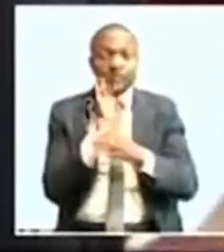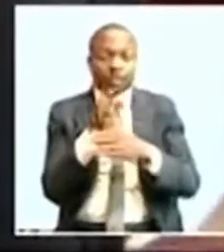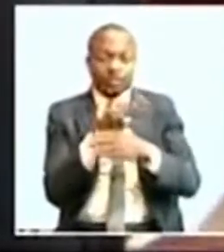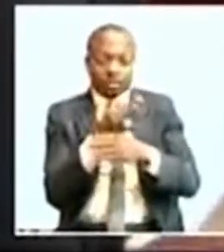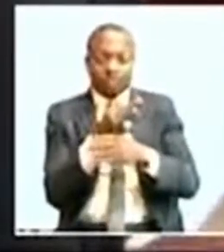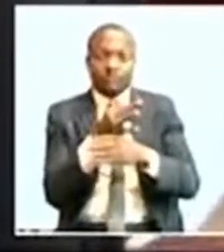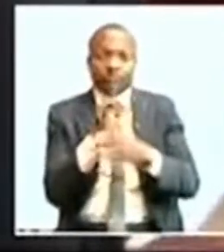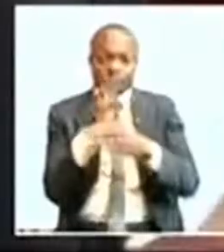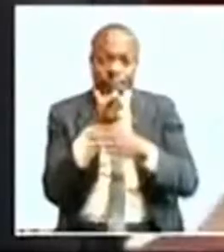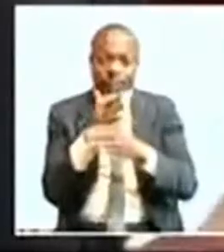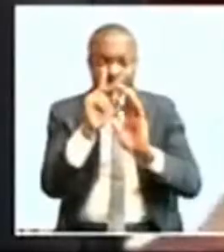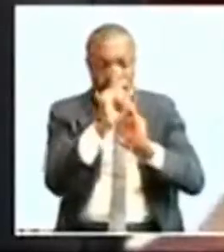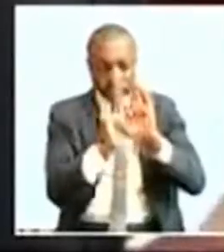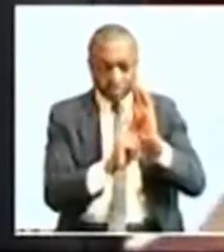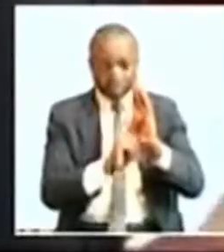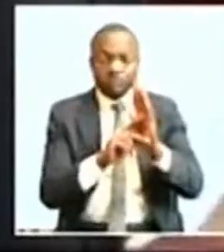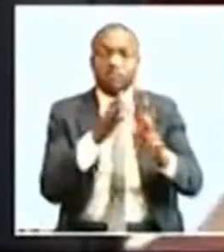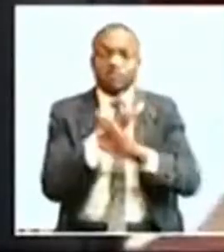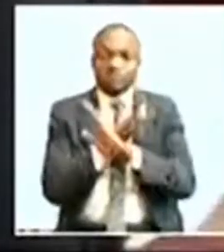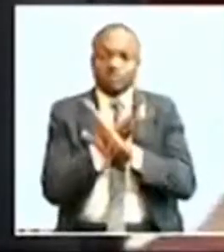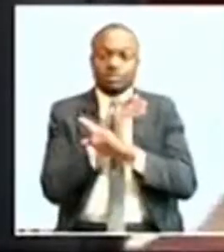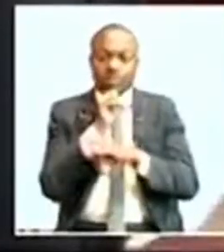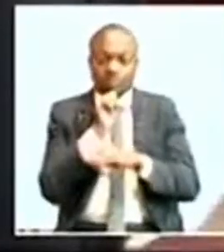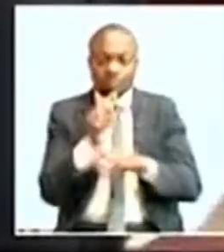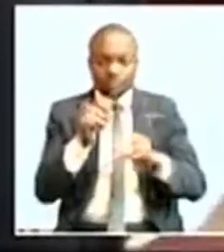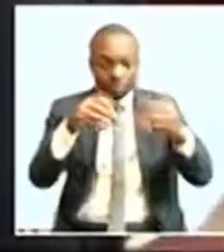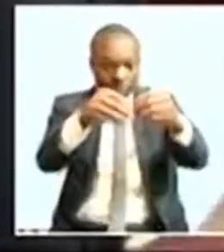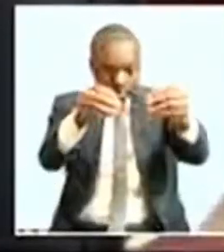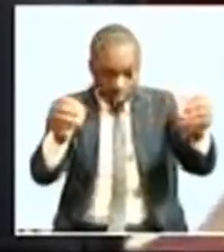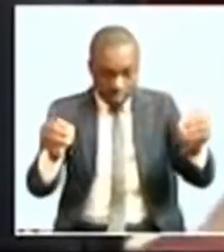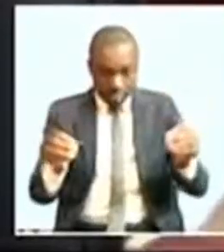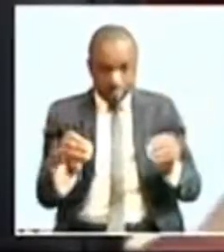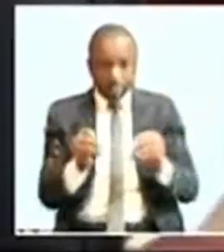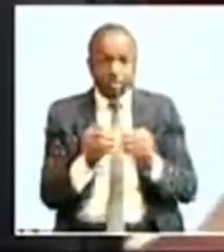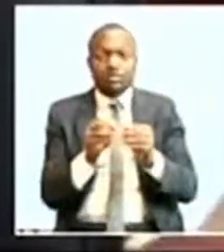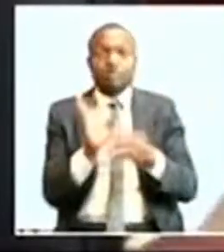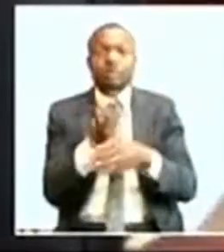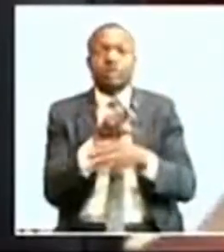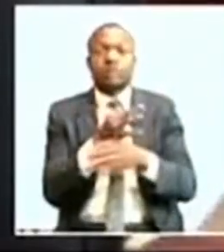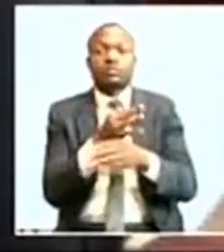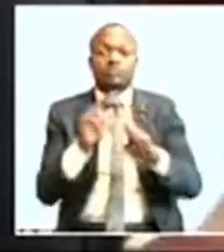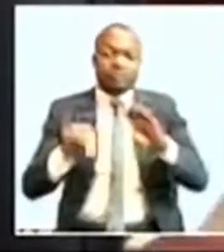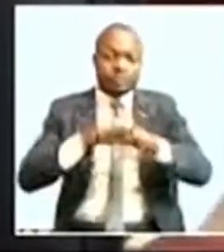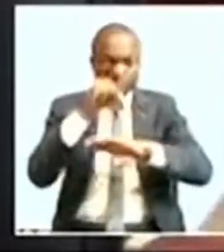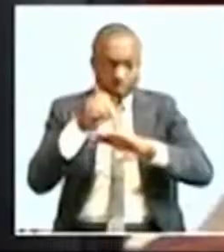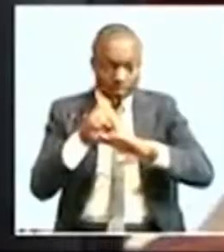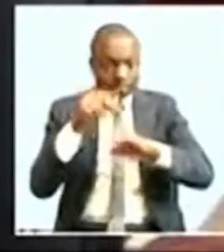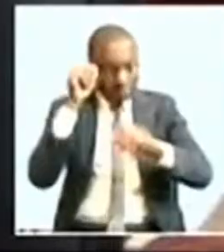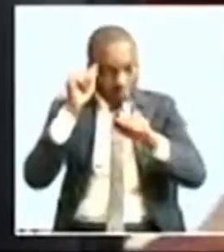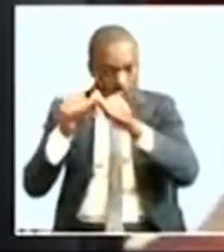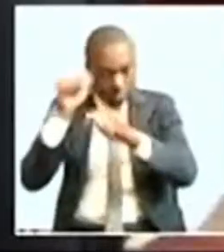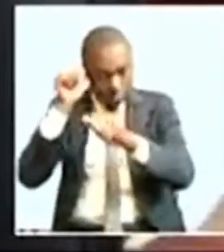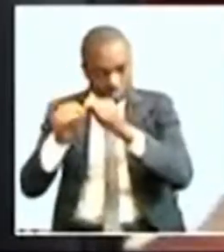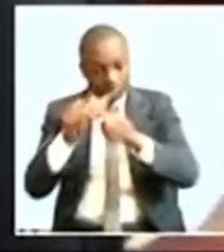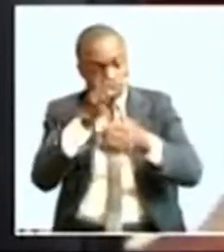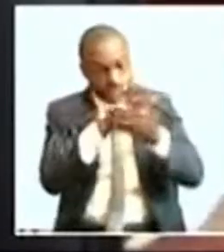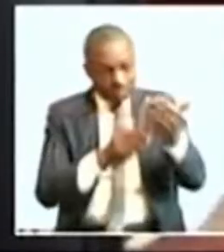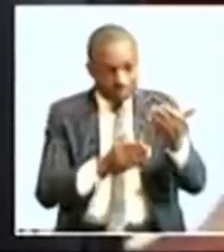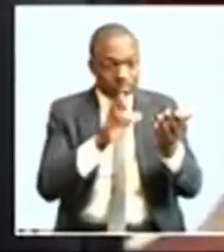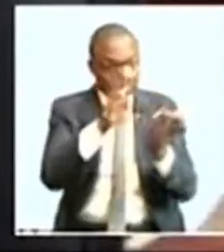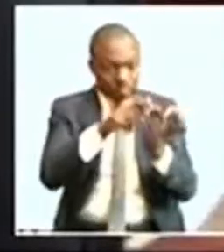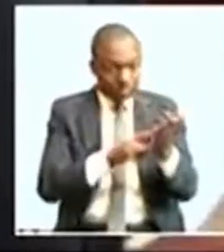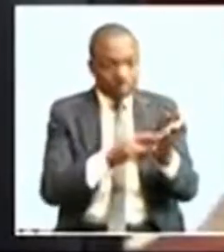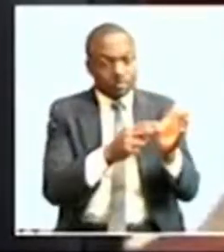and aquaculture policy, although Zambia is not a marine fishing nation, the agreement aligns with some of the provisions that are spelled out in